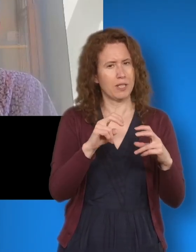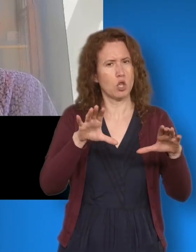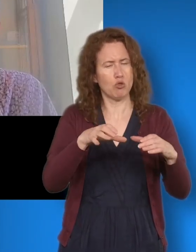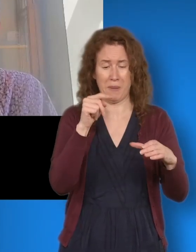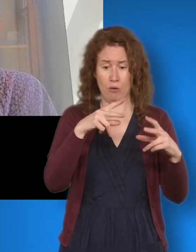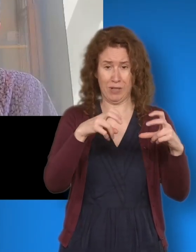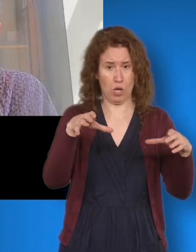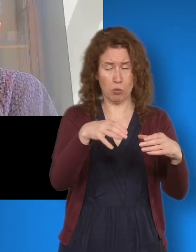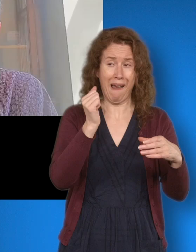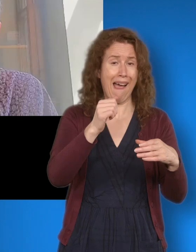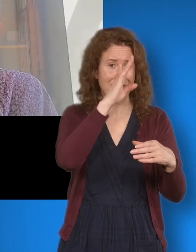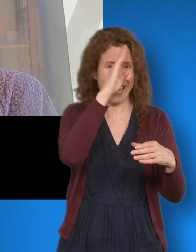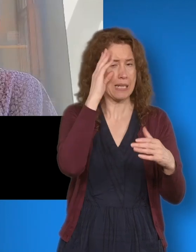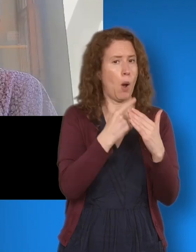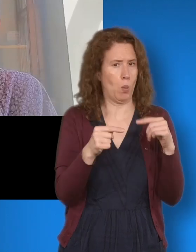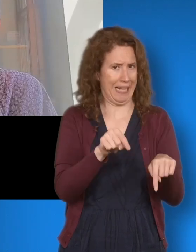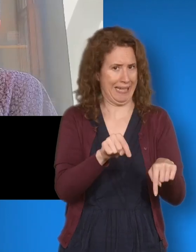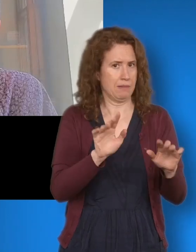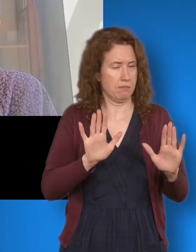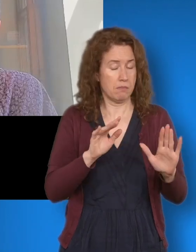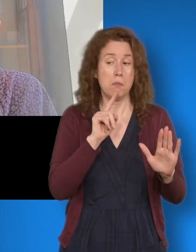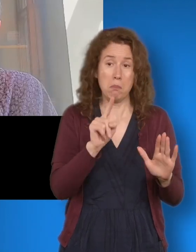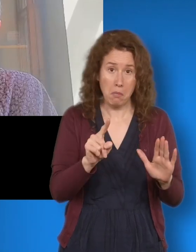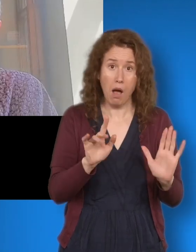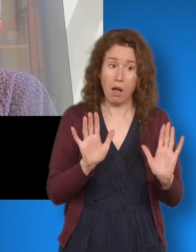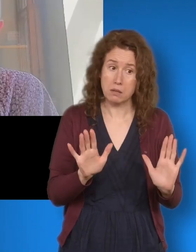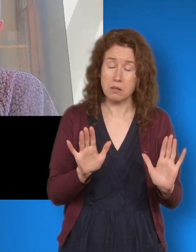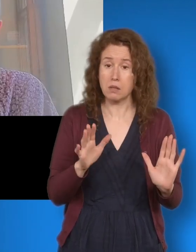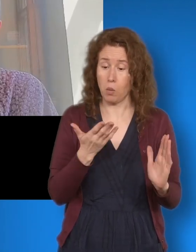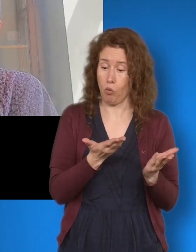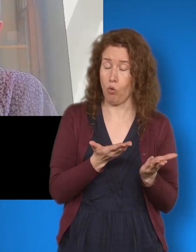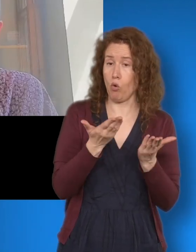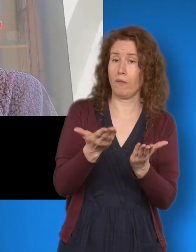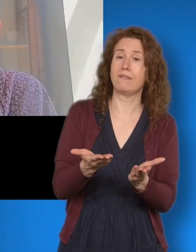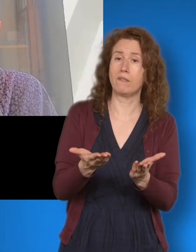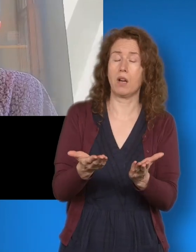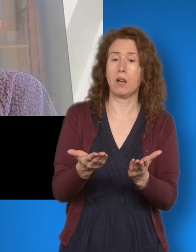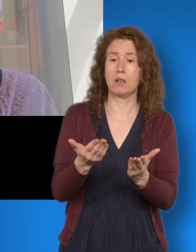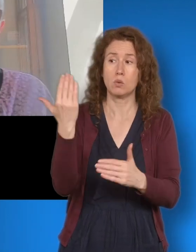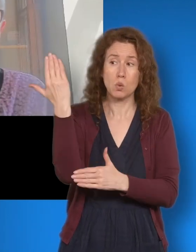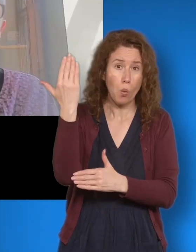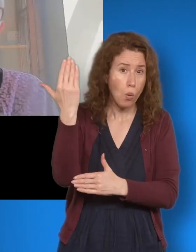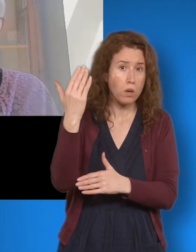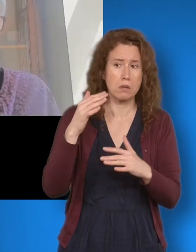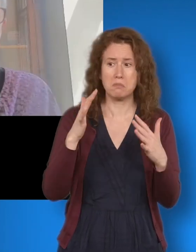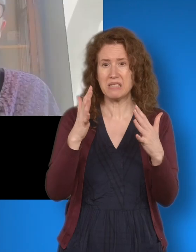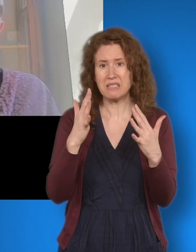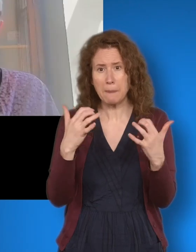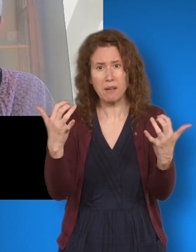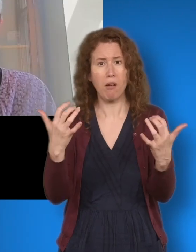group consists of academics only, but we do offer talks,